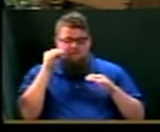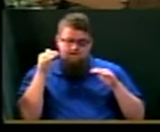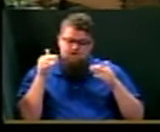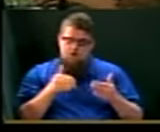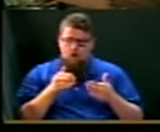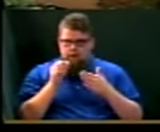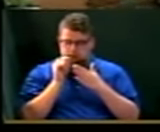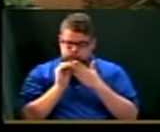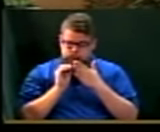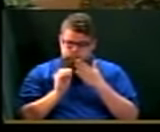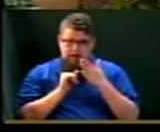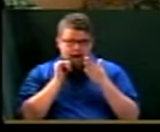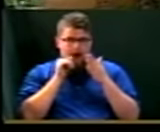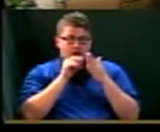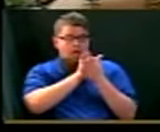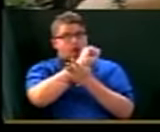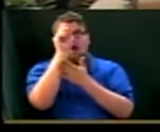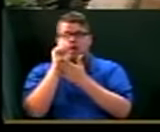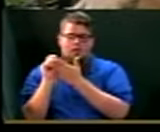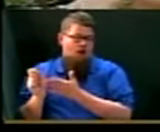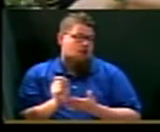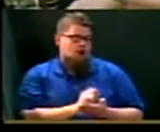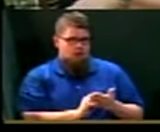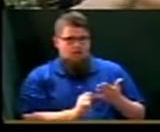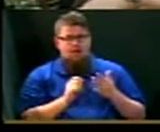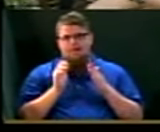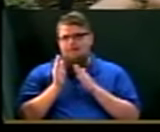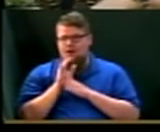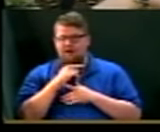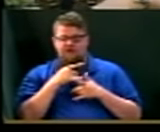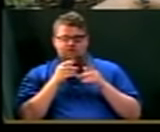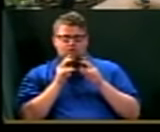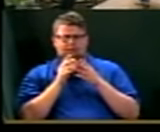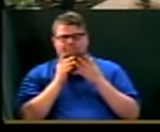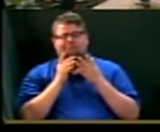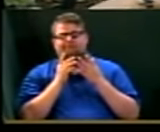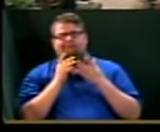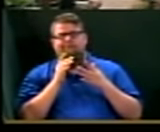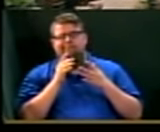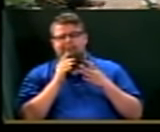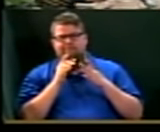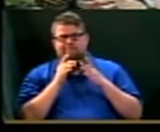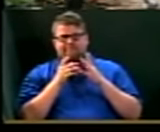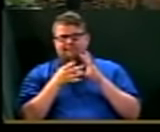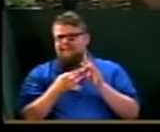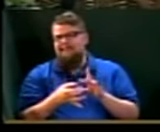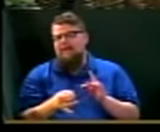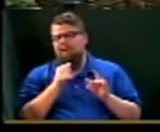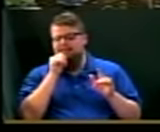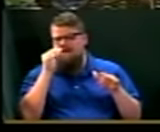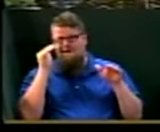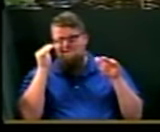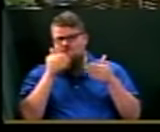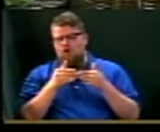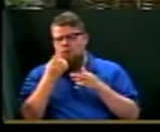and not all over the board, because when you make blanket statements that are not focused, I don't think that